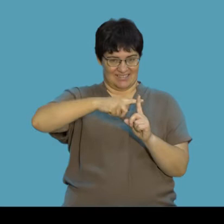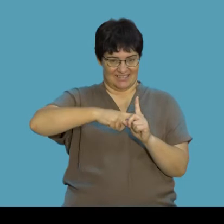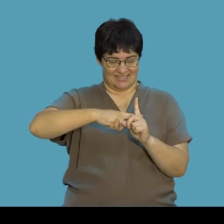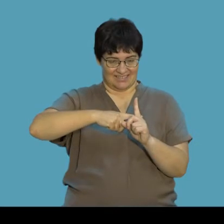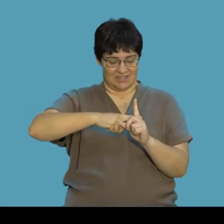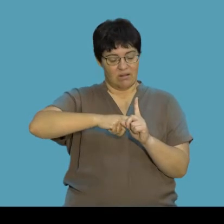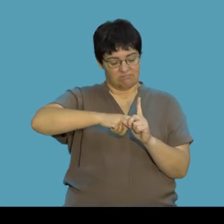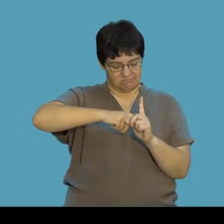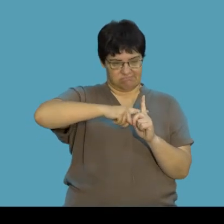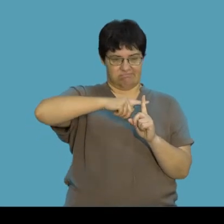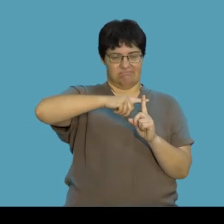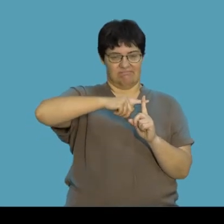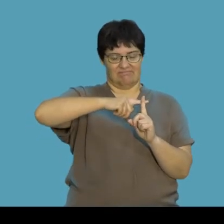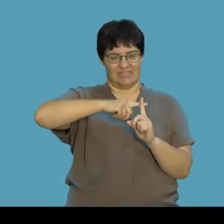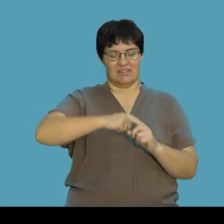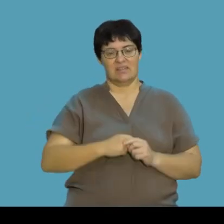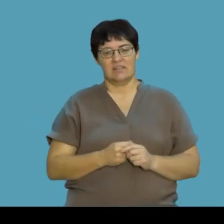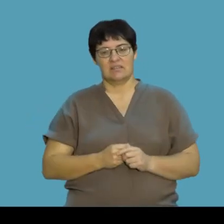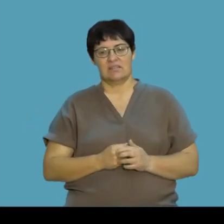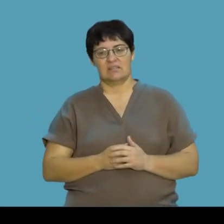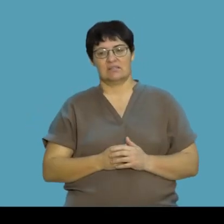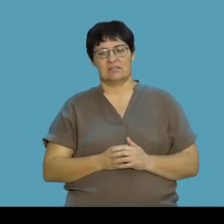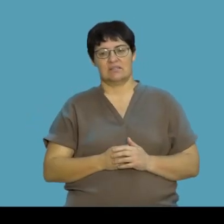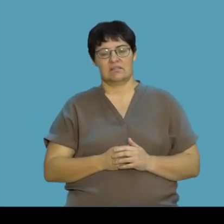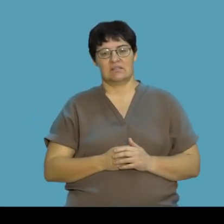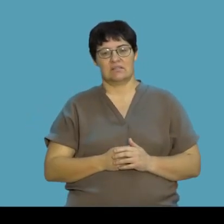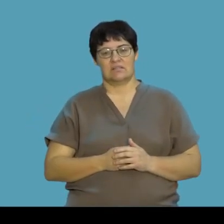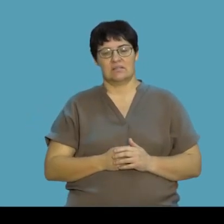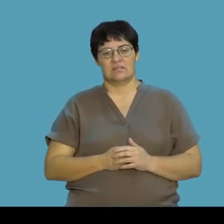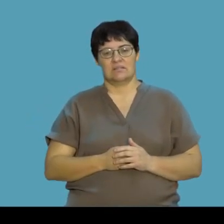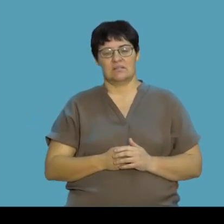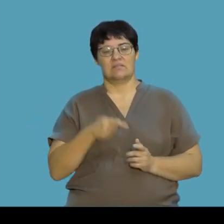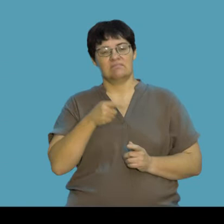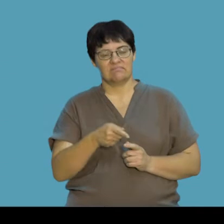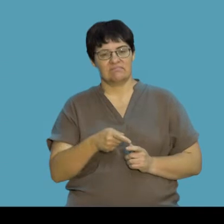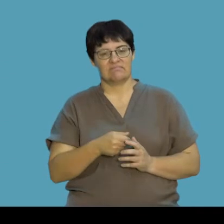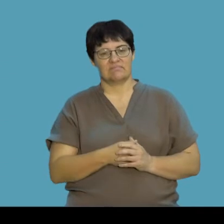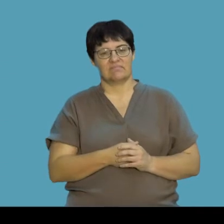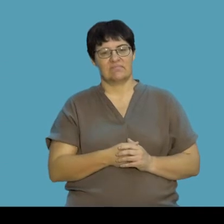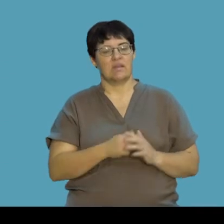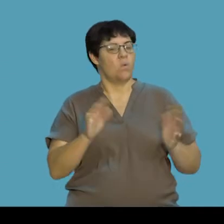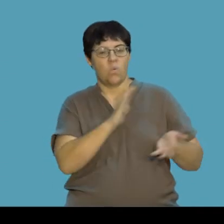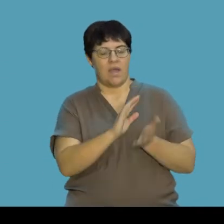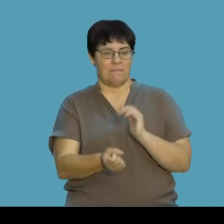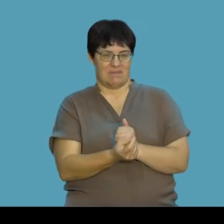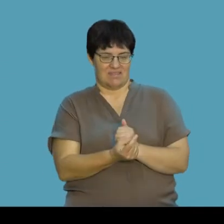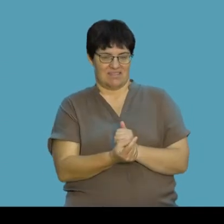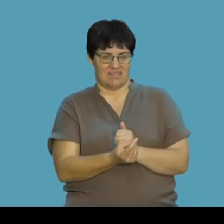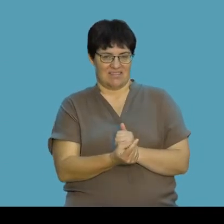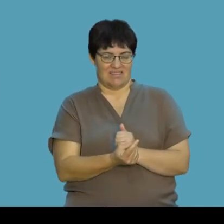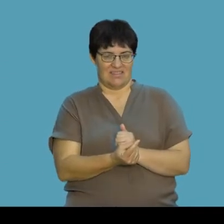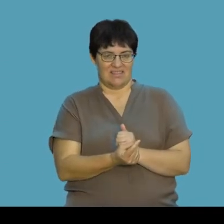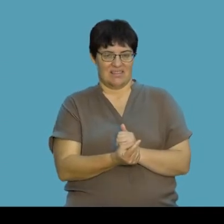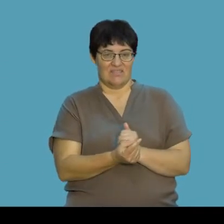the term temperature because it's actually, more of, what happens in as